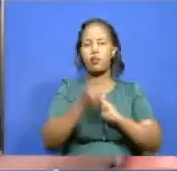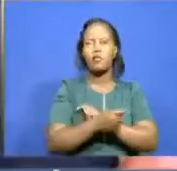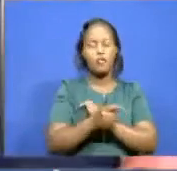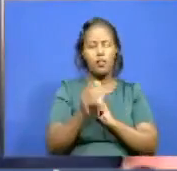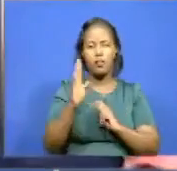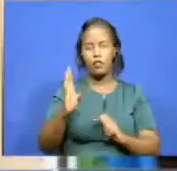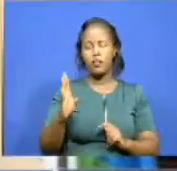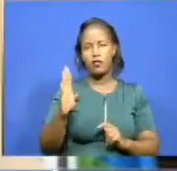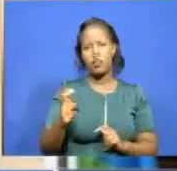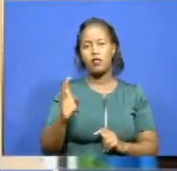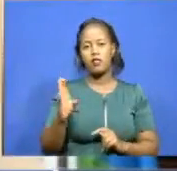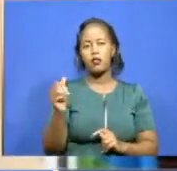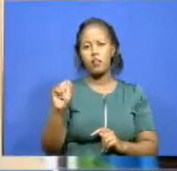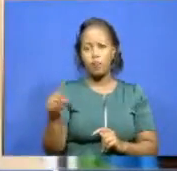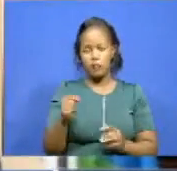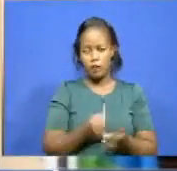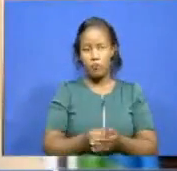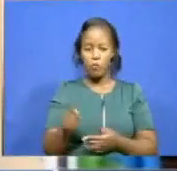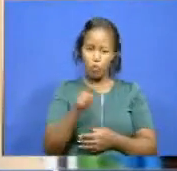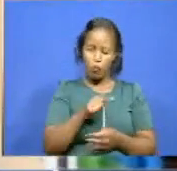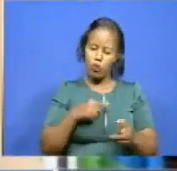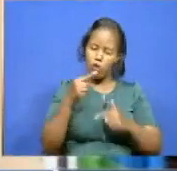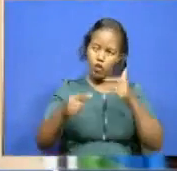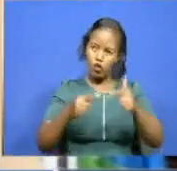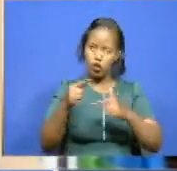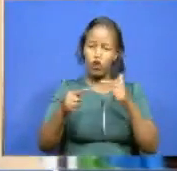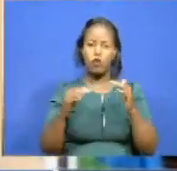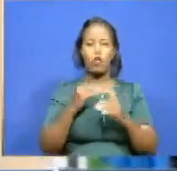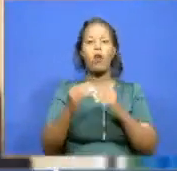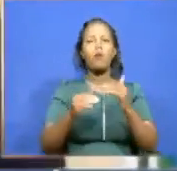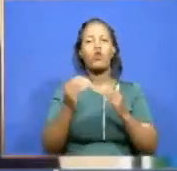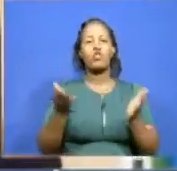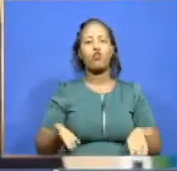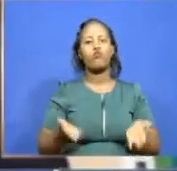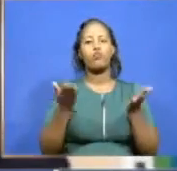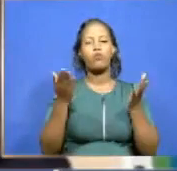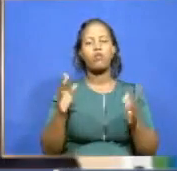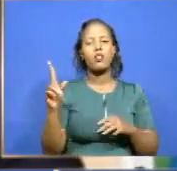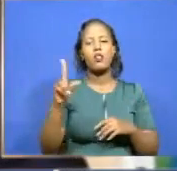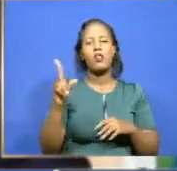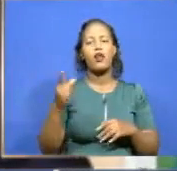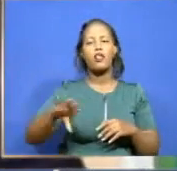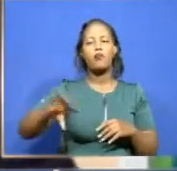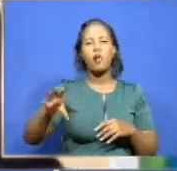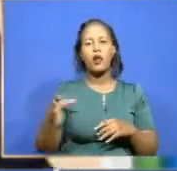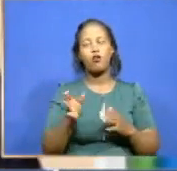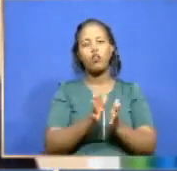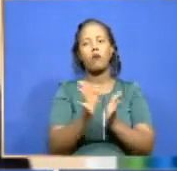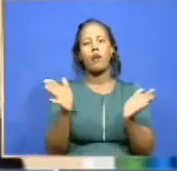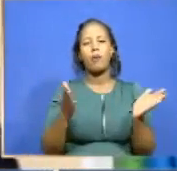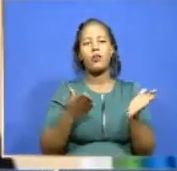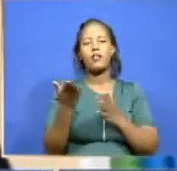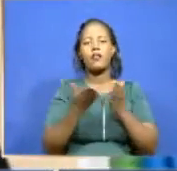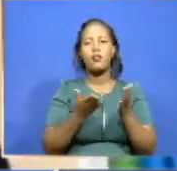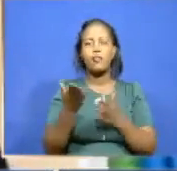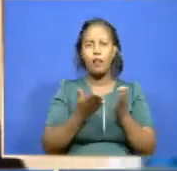CECs. Continue the process of improving the Laikipia County public service. You have